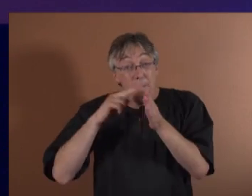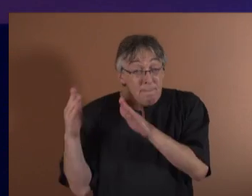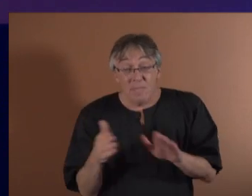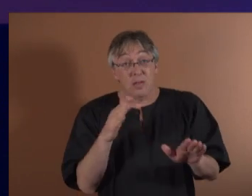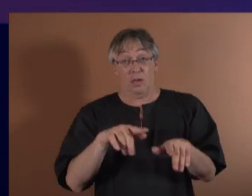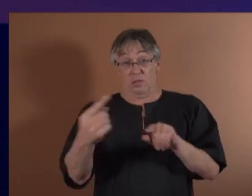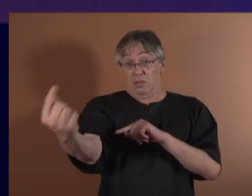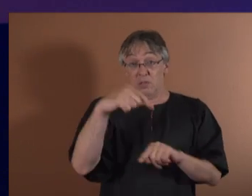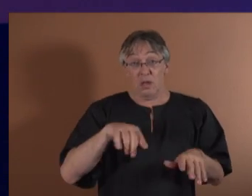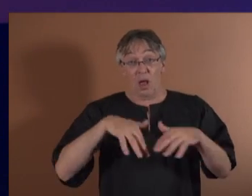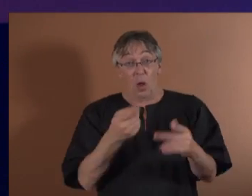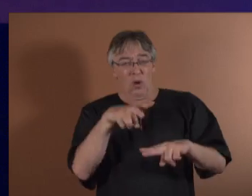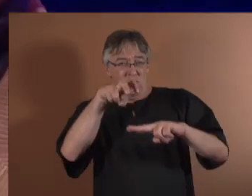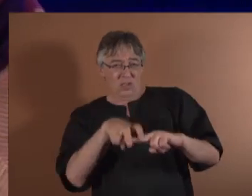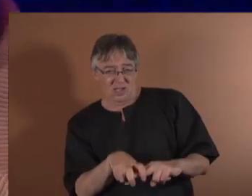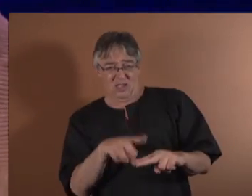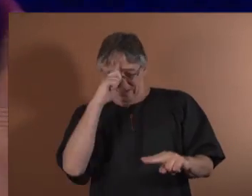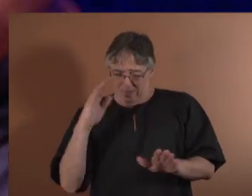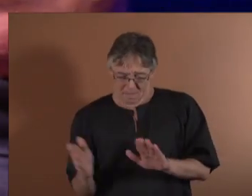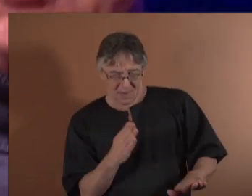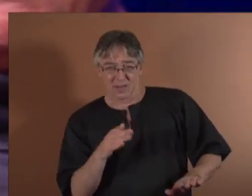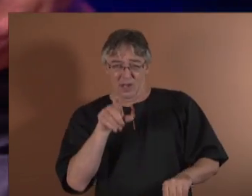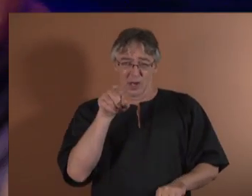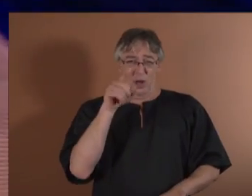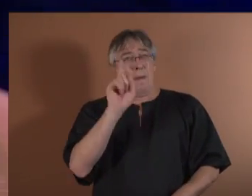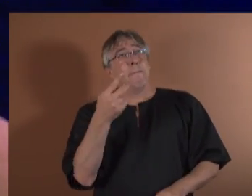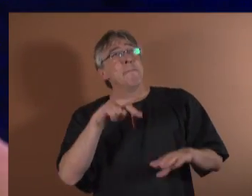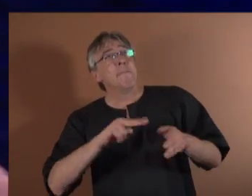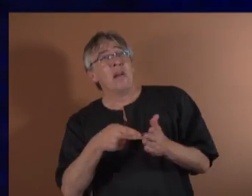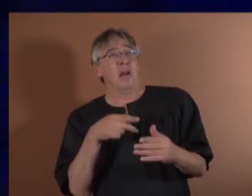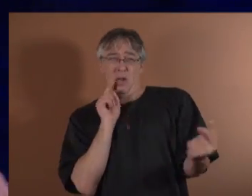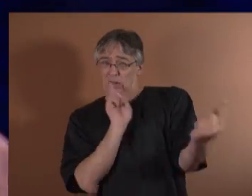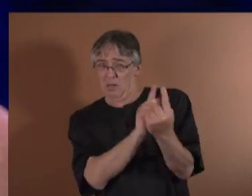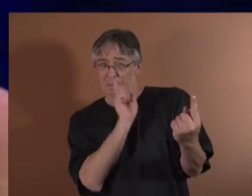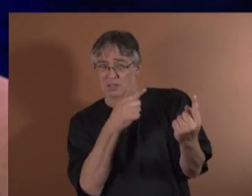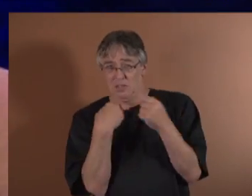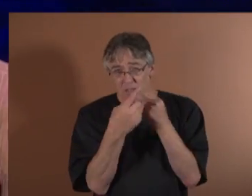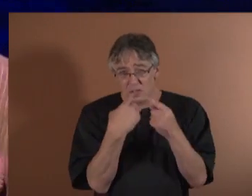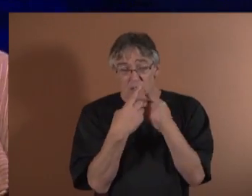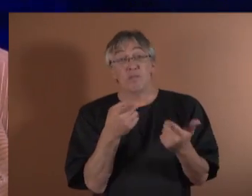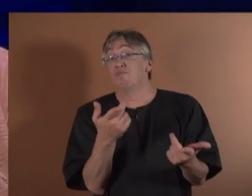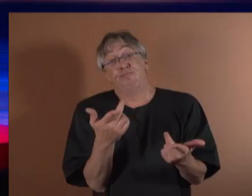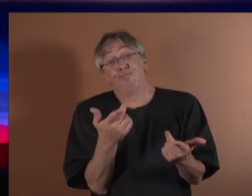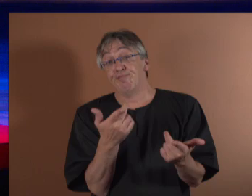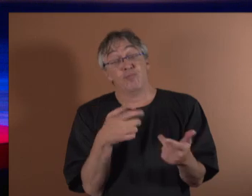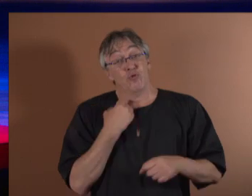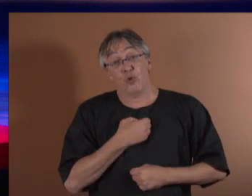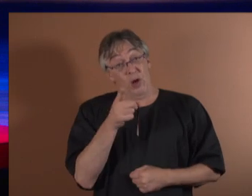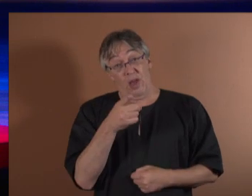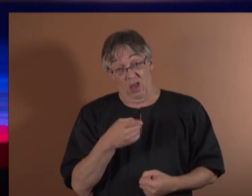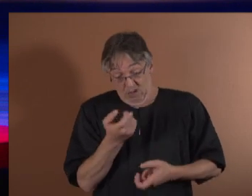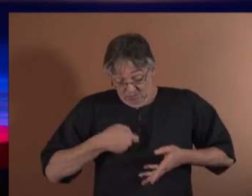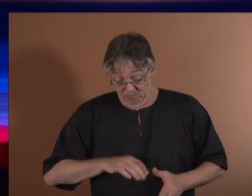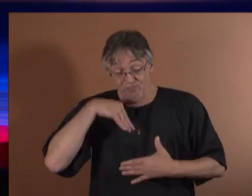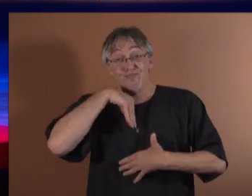get here. You planned where to sit. You planned lunch. You planned what to talk to people about on the break. You can't help it. You are a natural